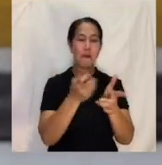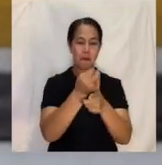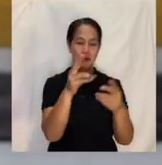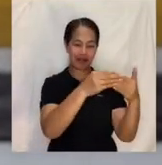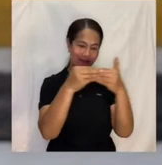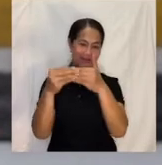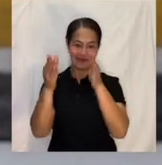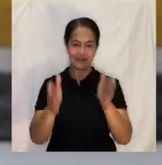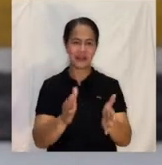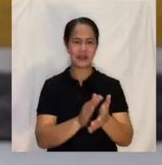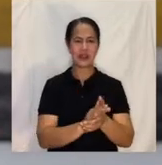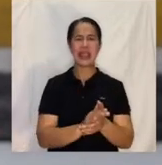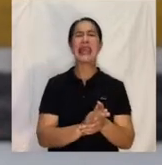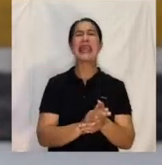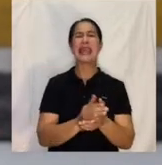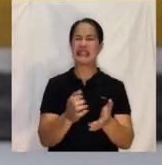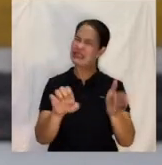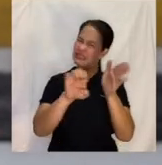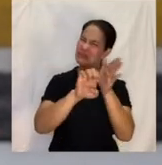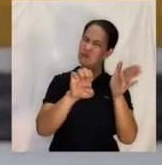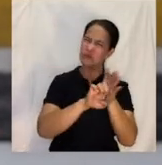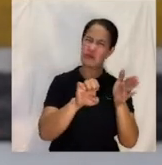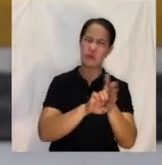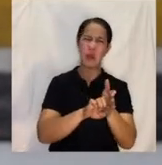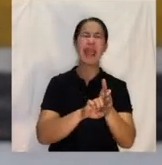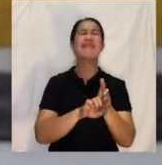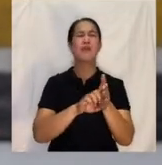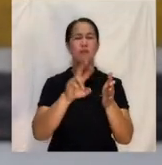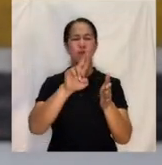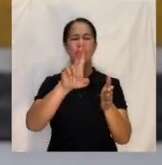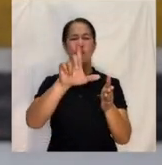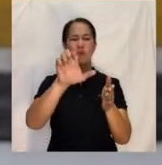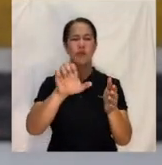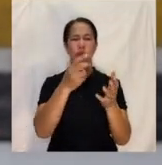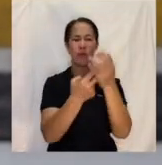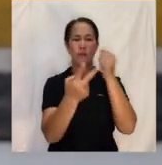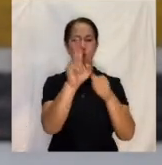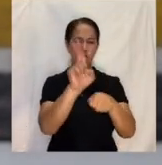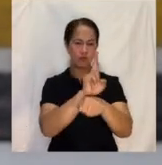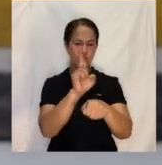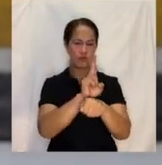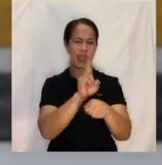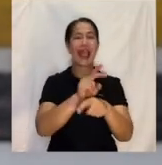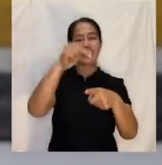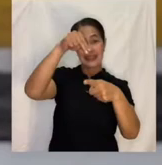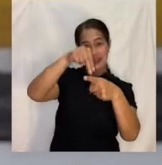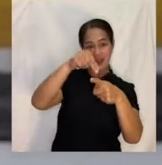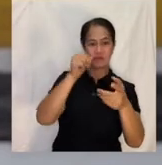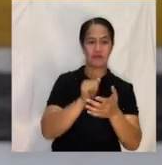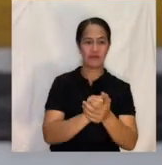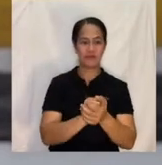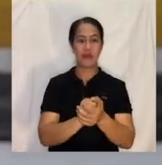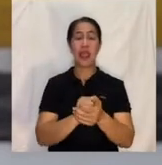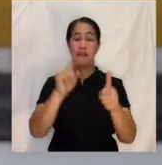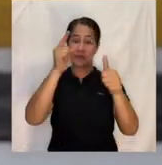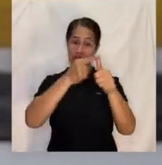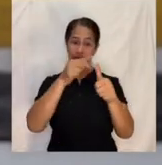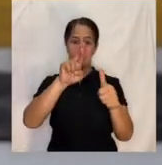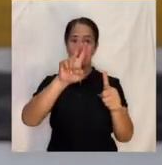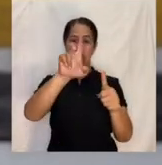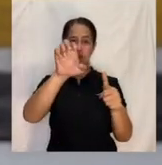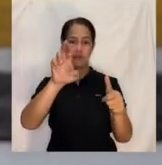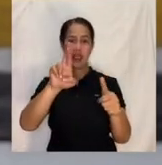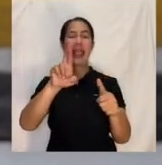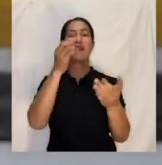dominion. In this case, the word ruler is both used as a noun. The first